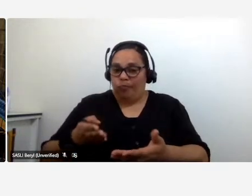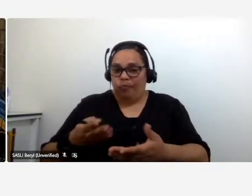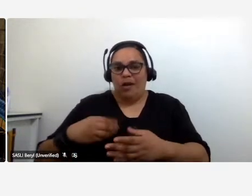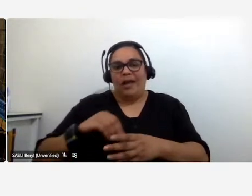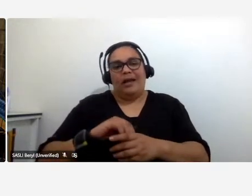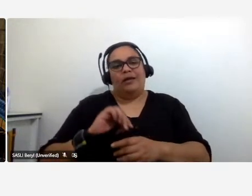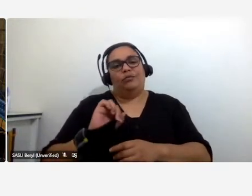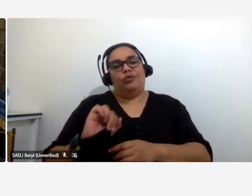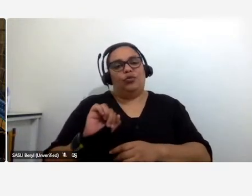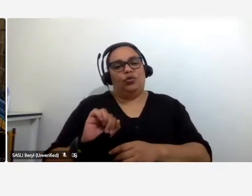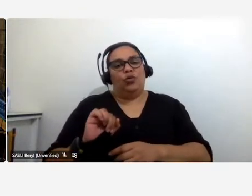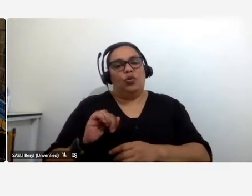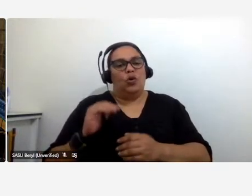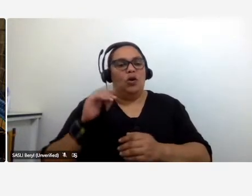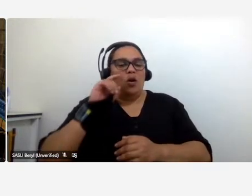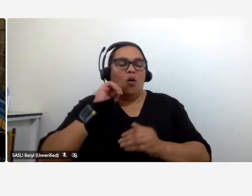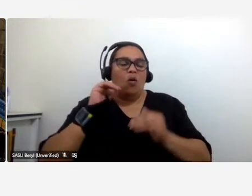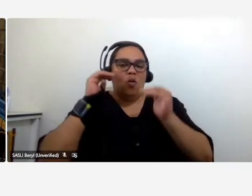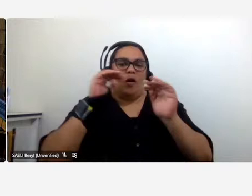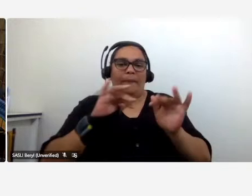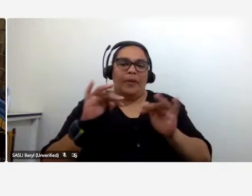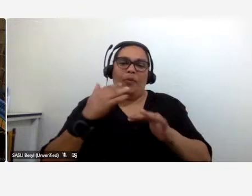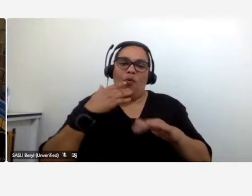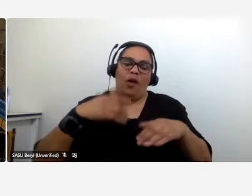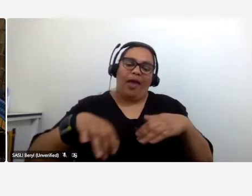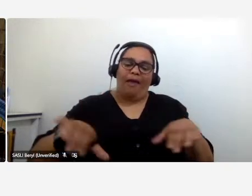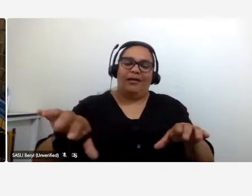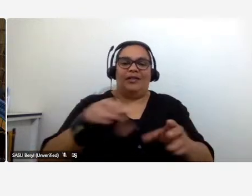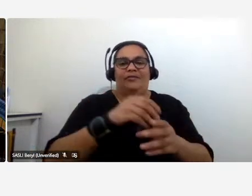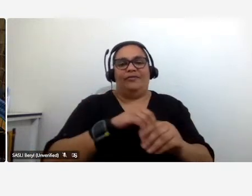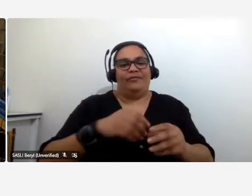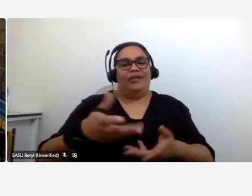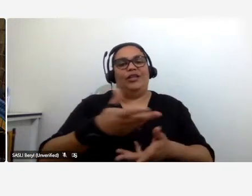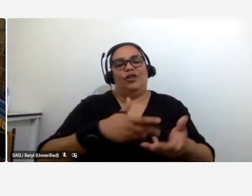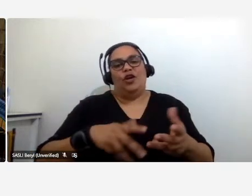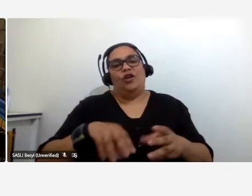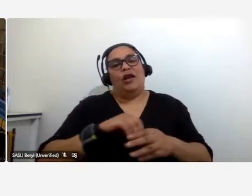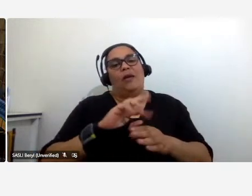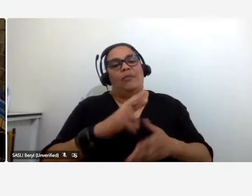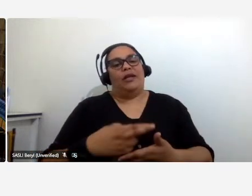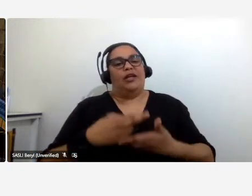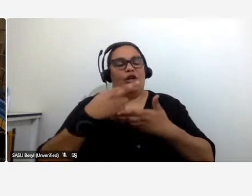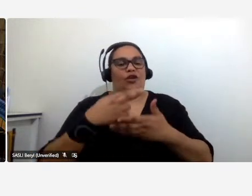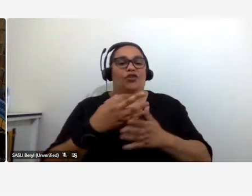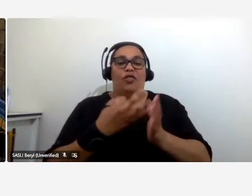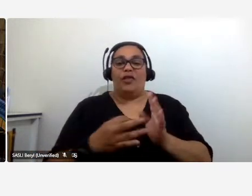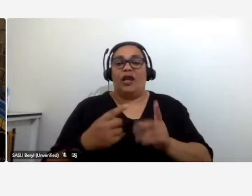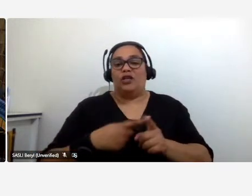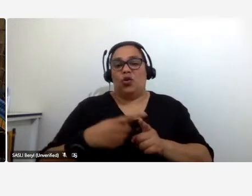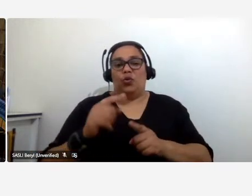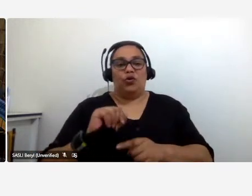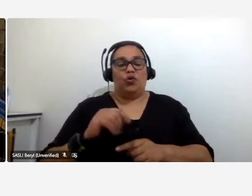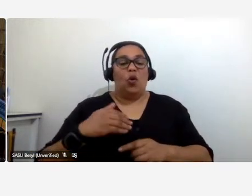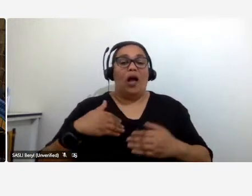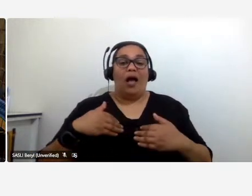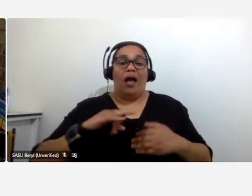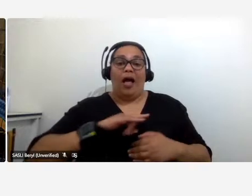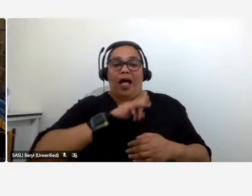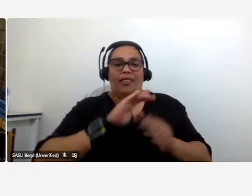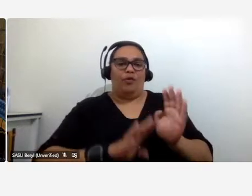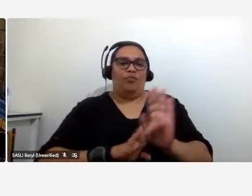around teenagers who are actively engaging in recreation thrice a week, their health is